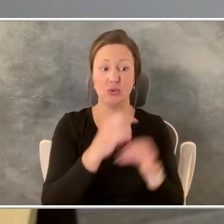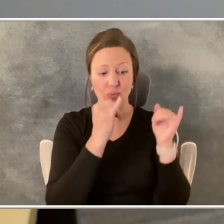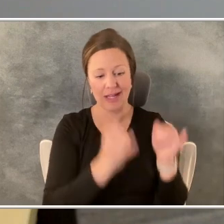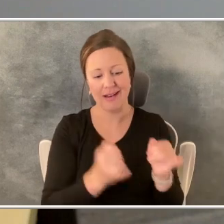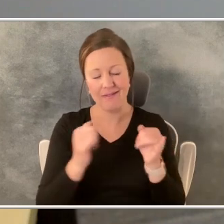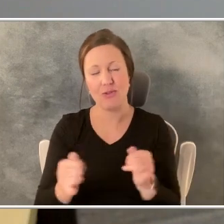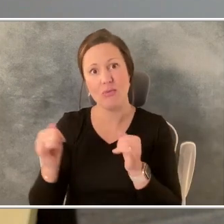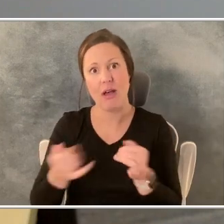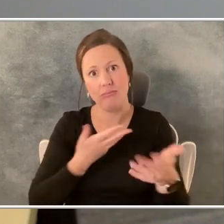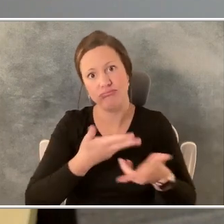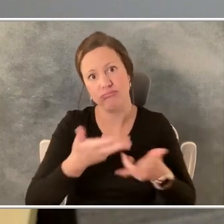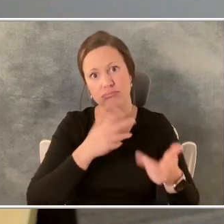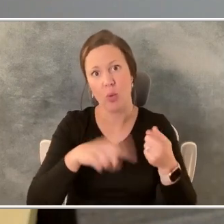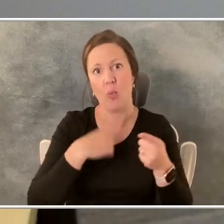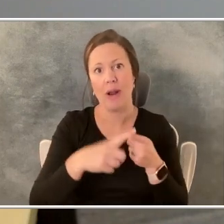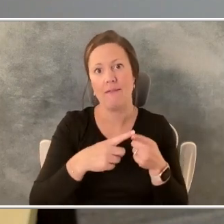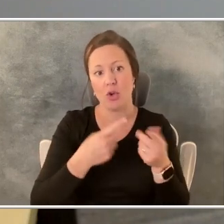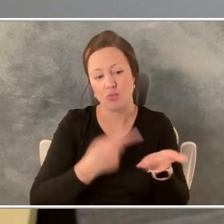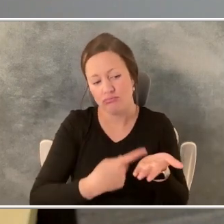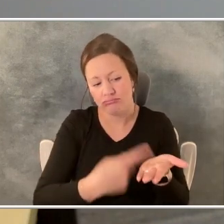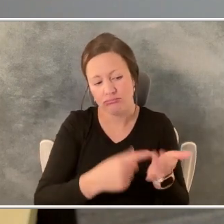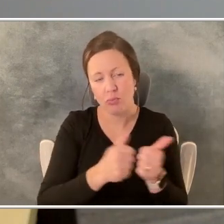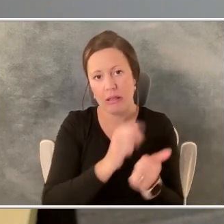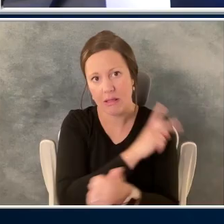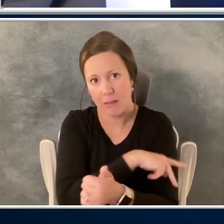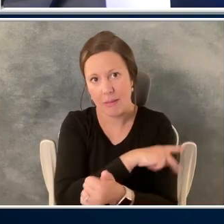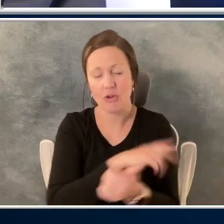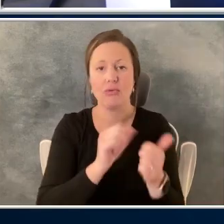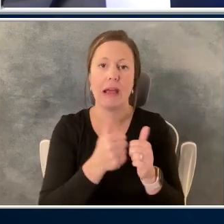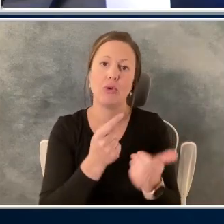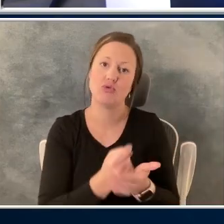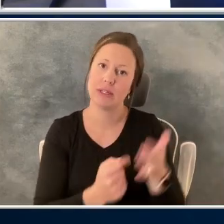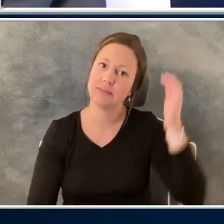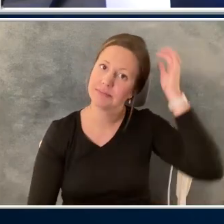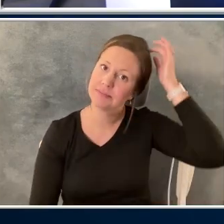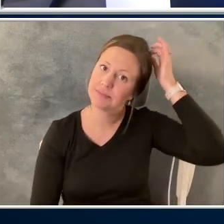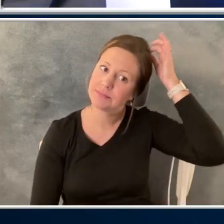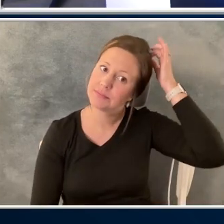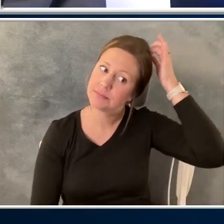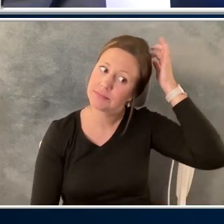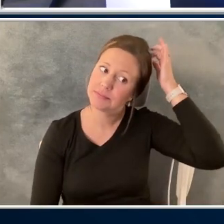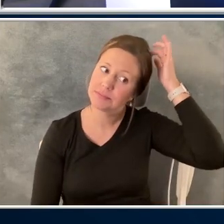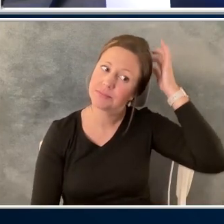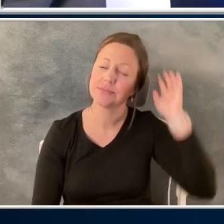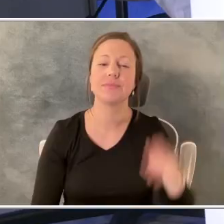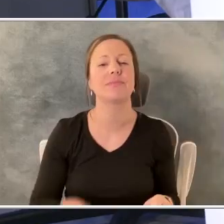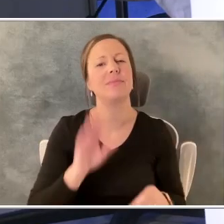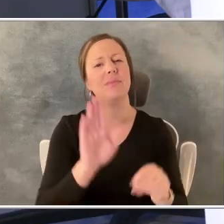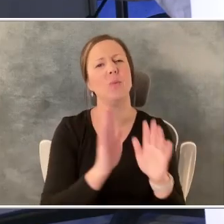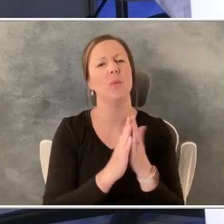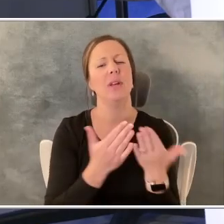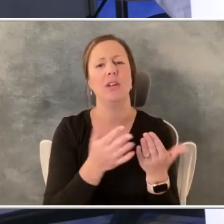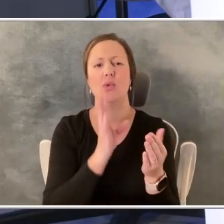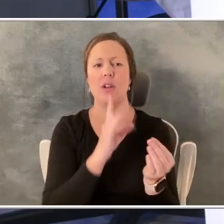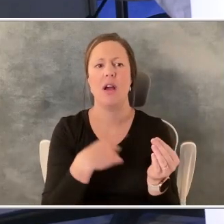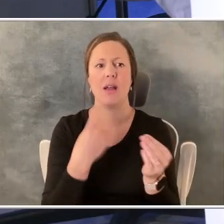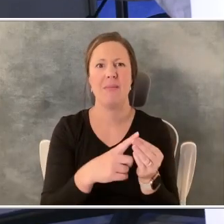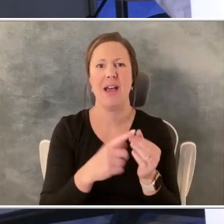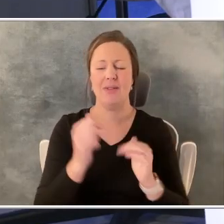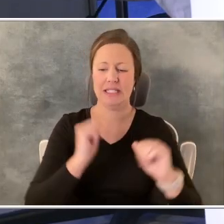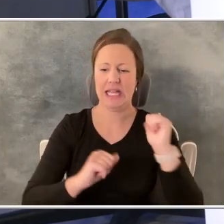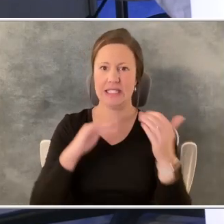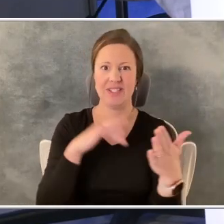the patient and how you treat the patients. So, Dr. Haber, in your book, you talk about the lack of scientific study around